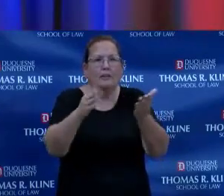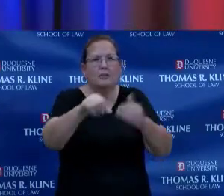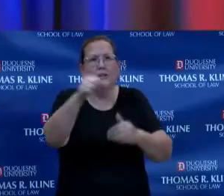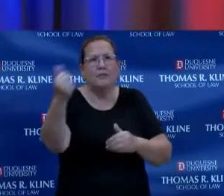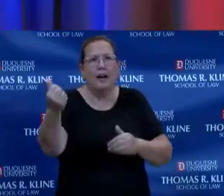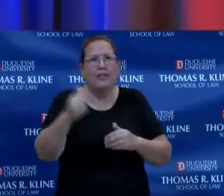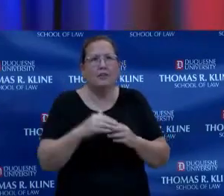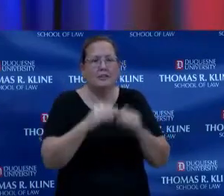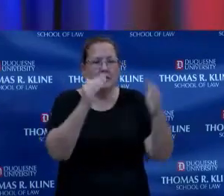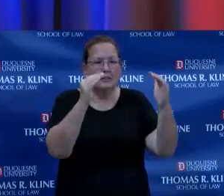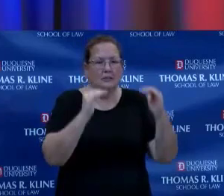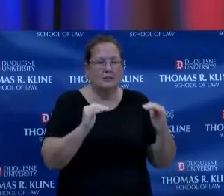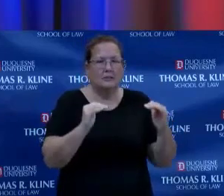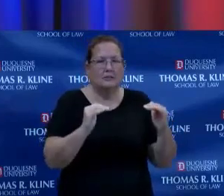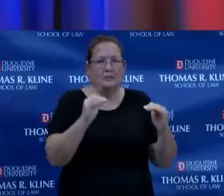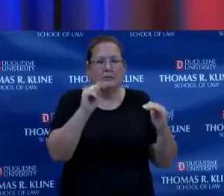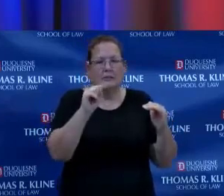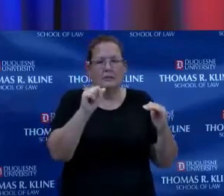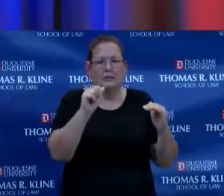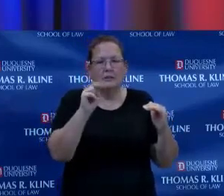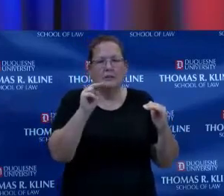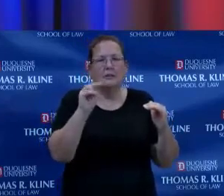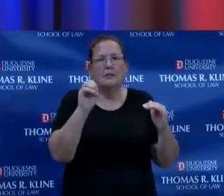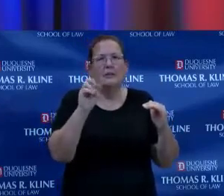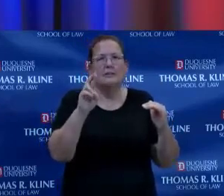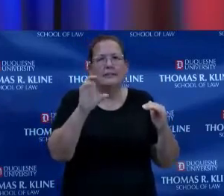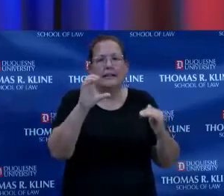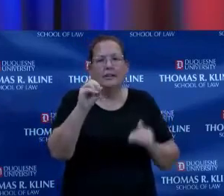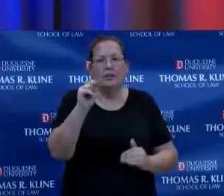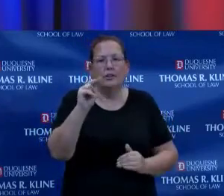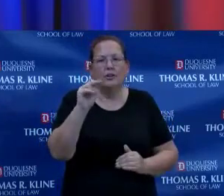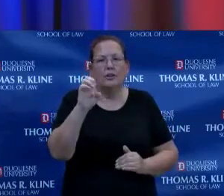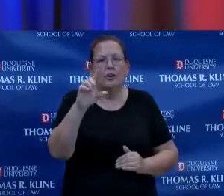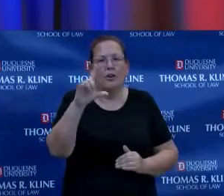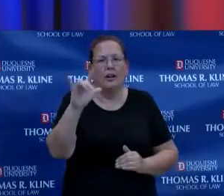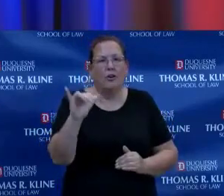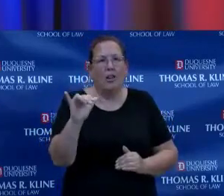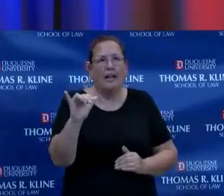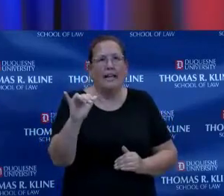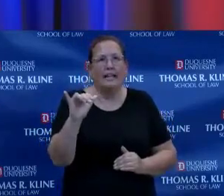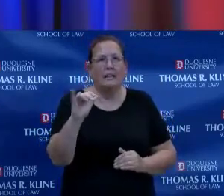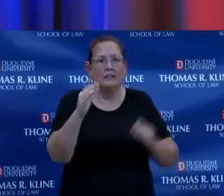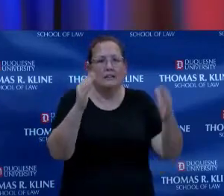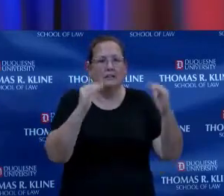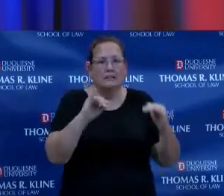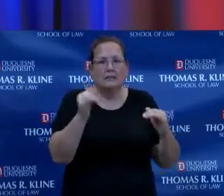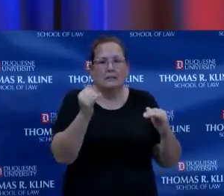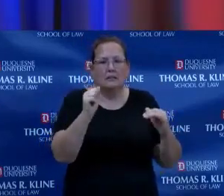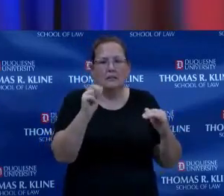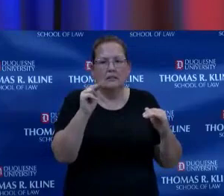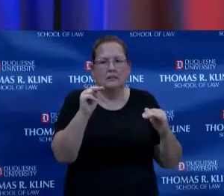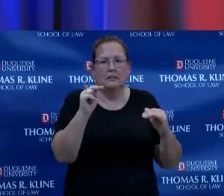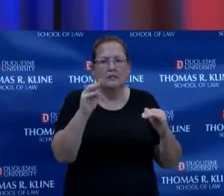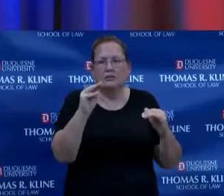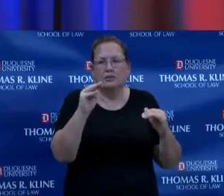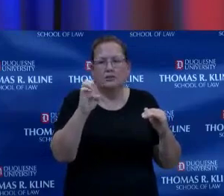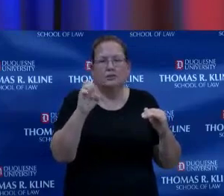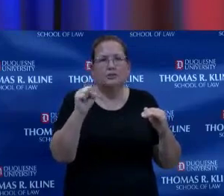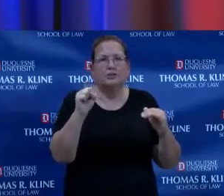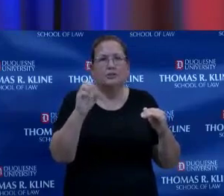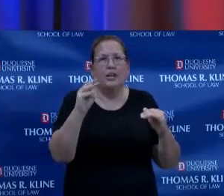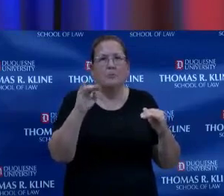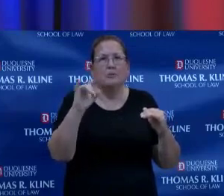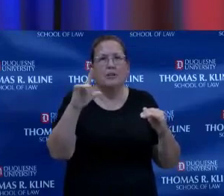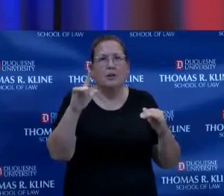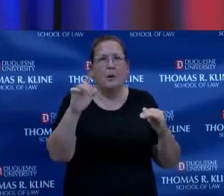Pamela Connolly, our Senior Vice President for Legal Affairs and General Counsel, James Miller, Senior Vice President of University